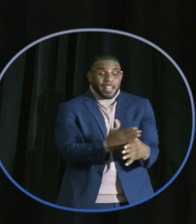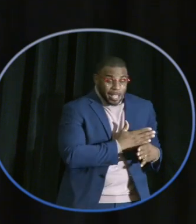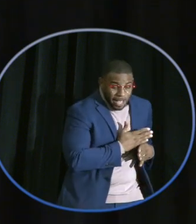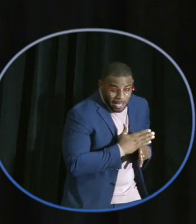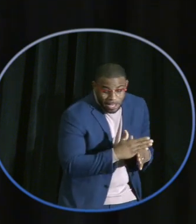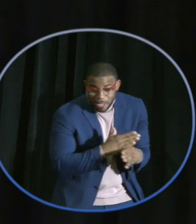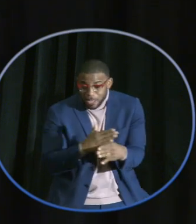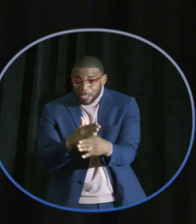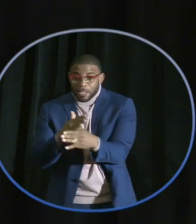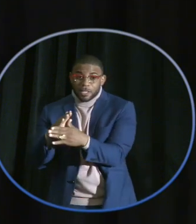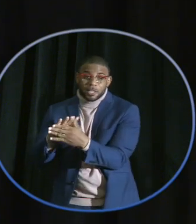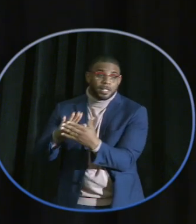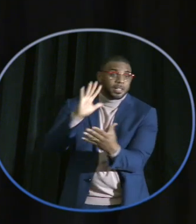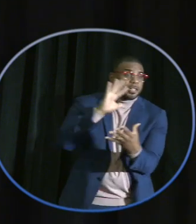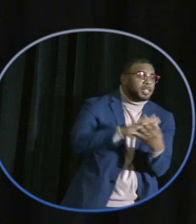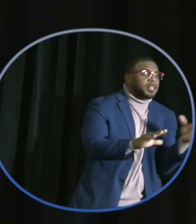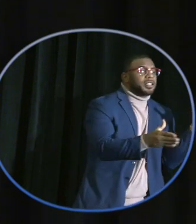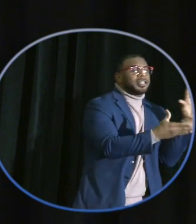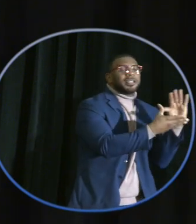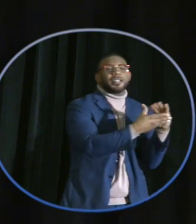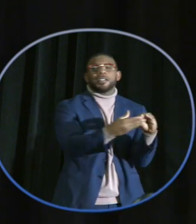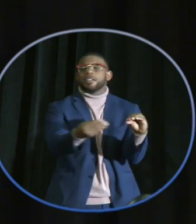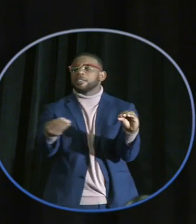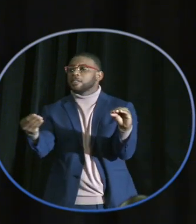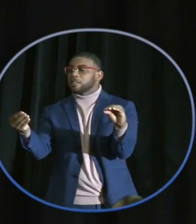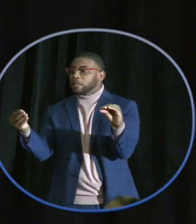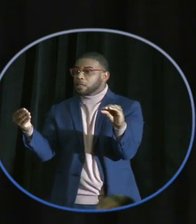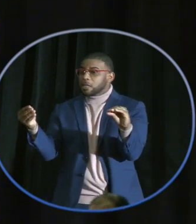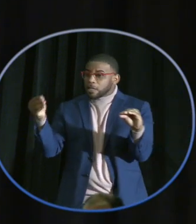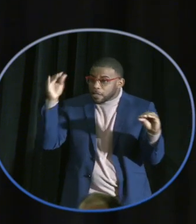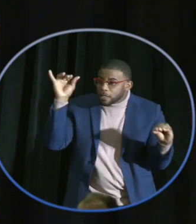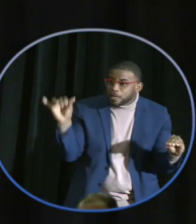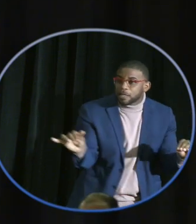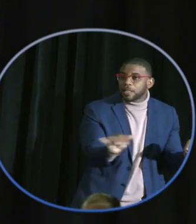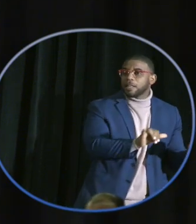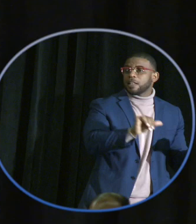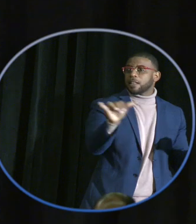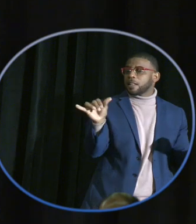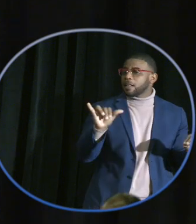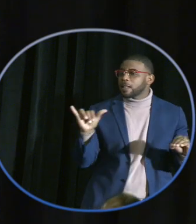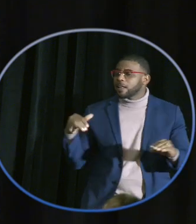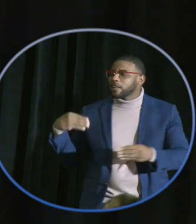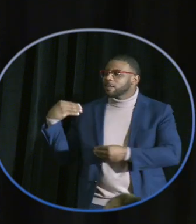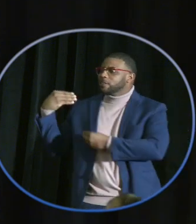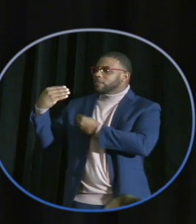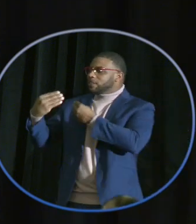share love's message like a